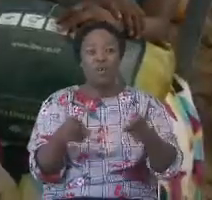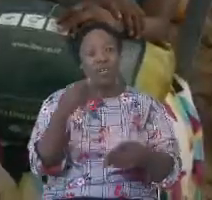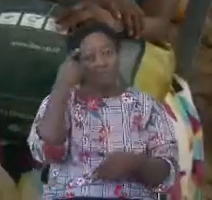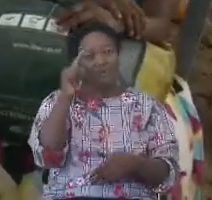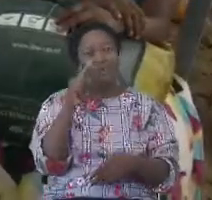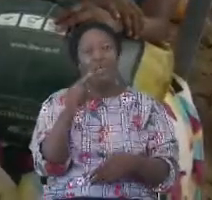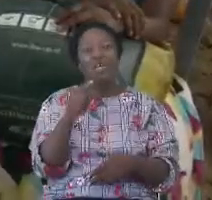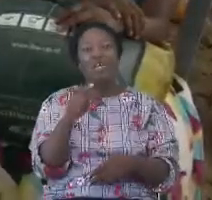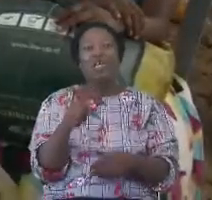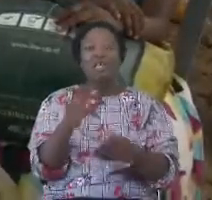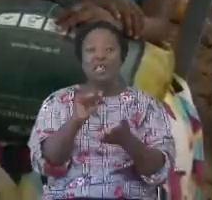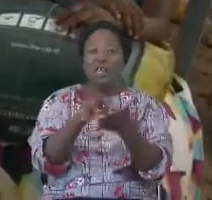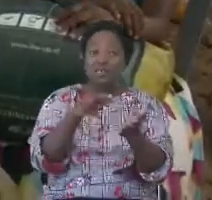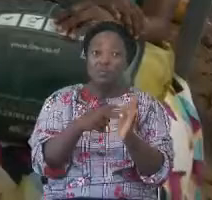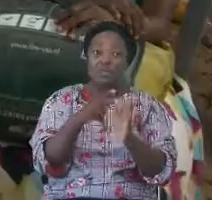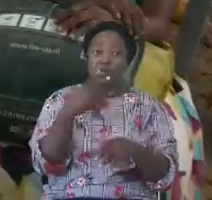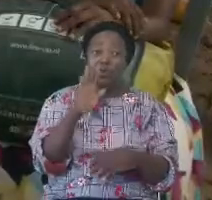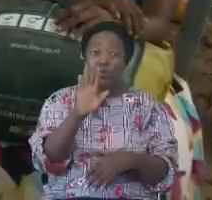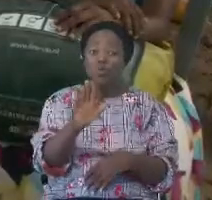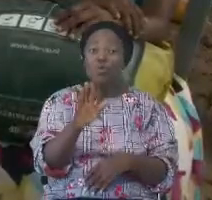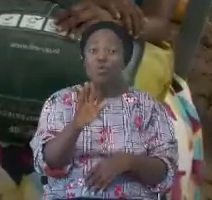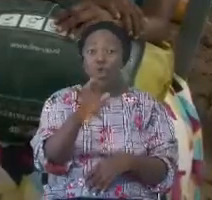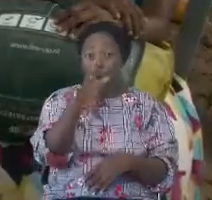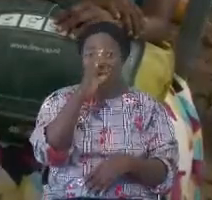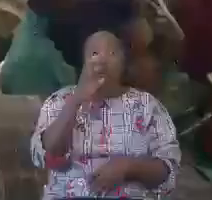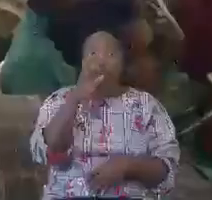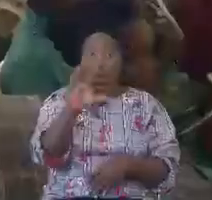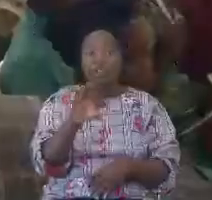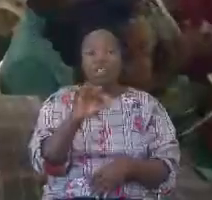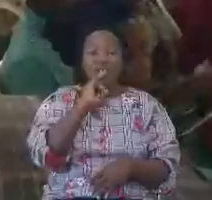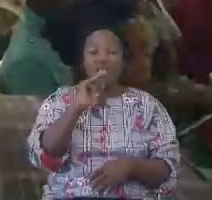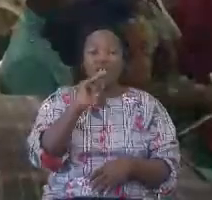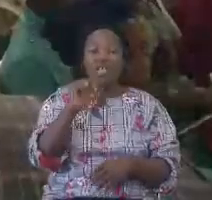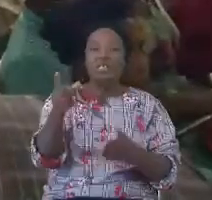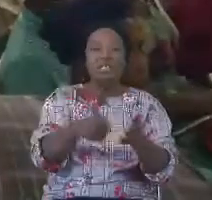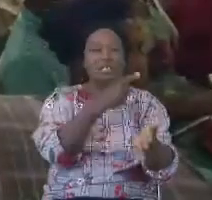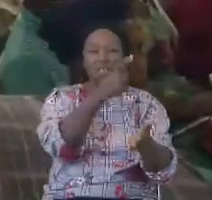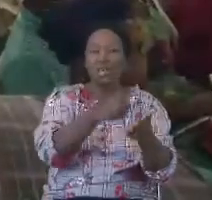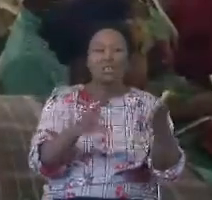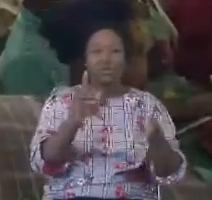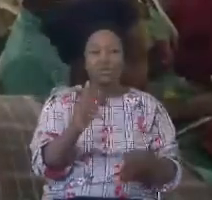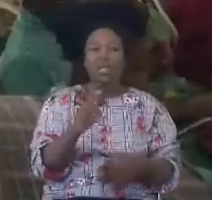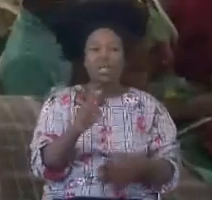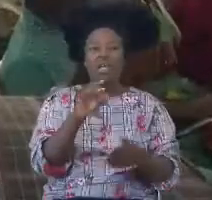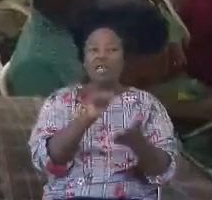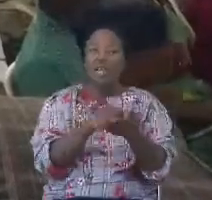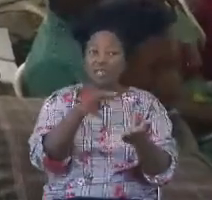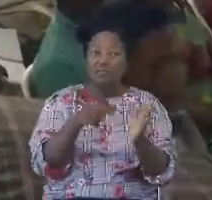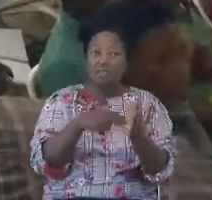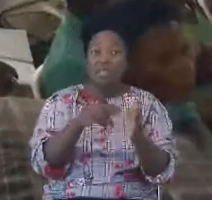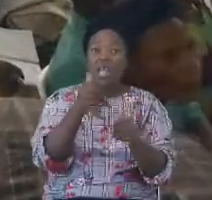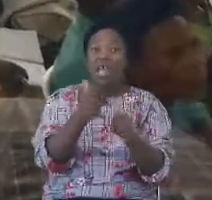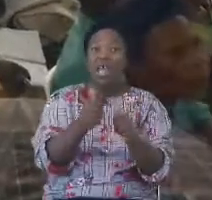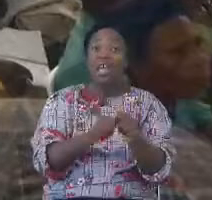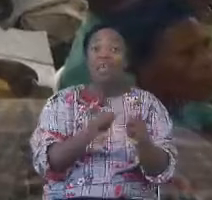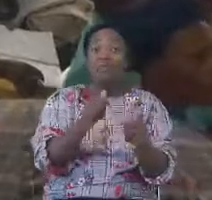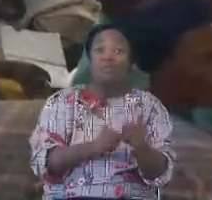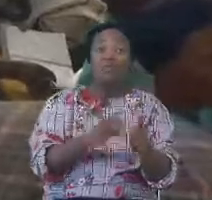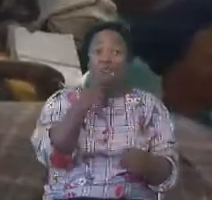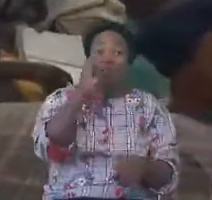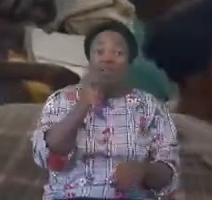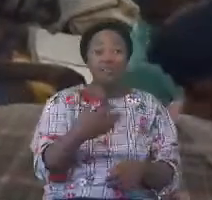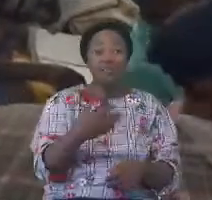means your salvation is provided that means your curse is cancelled